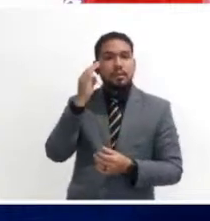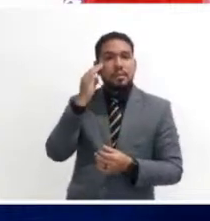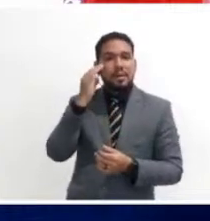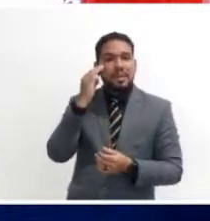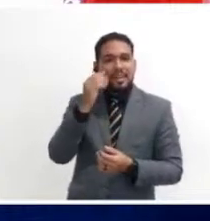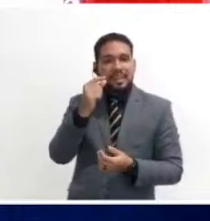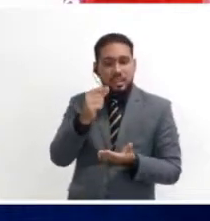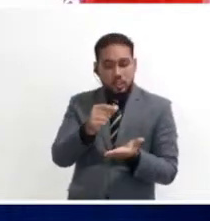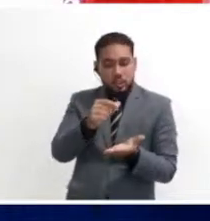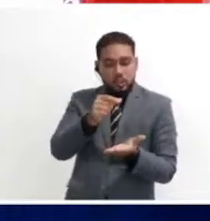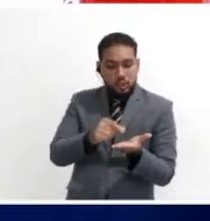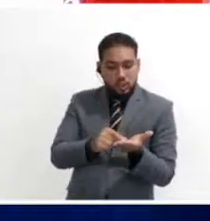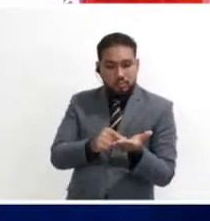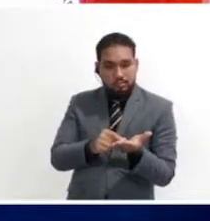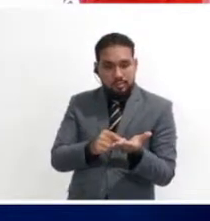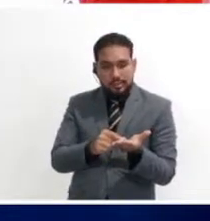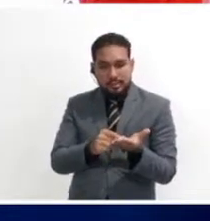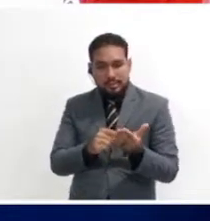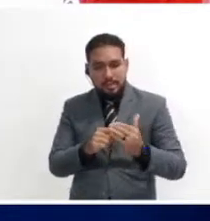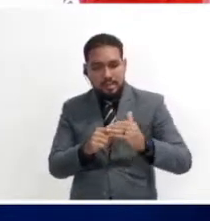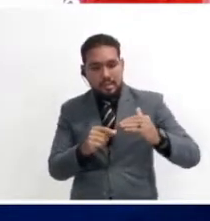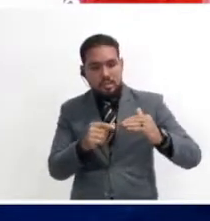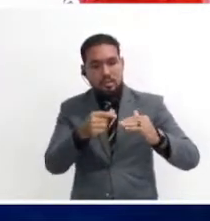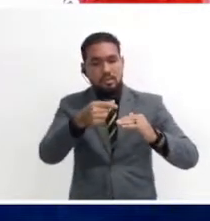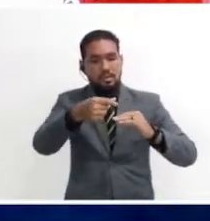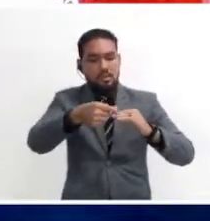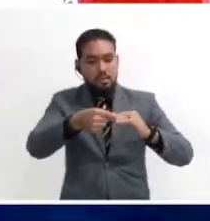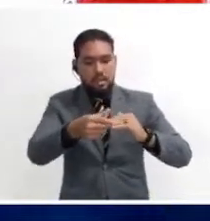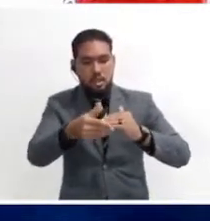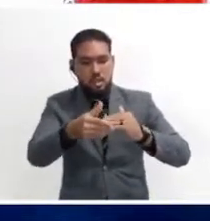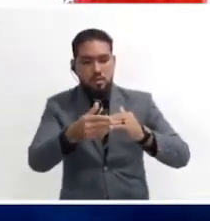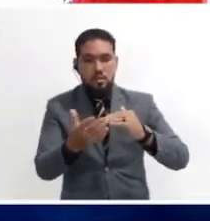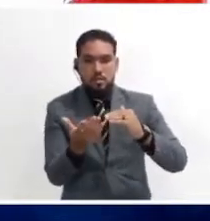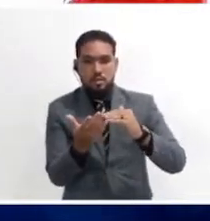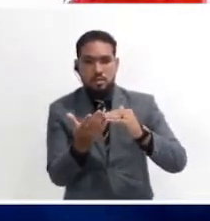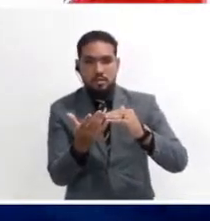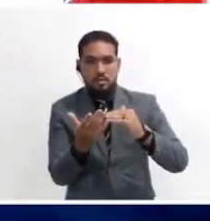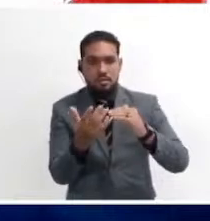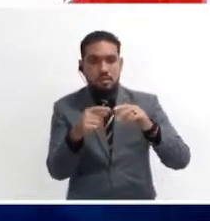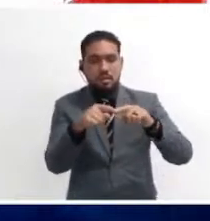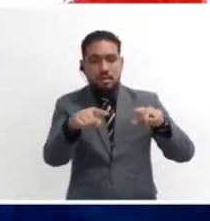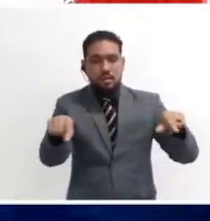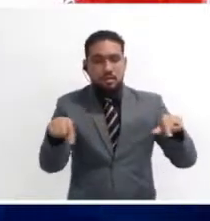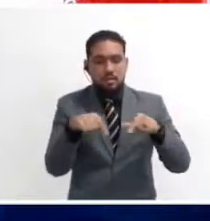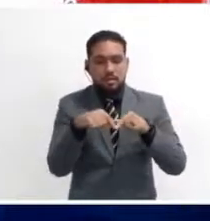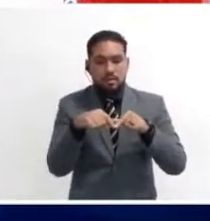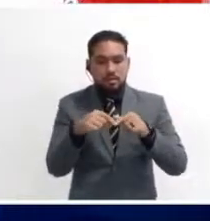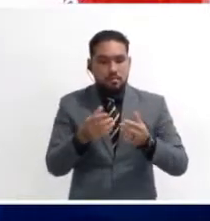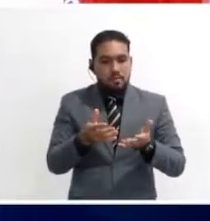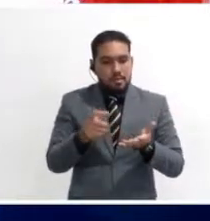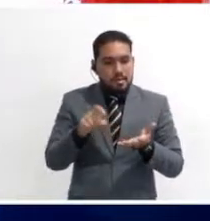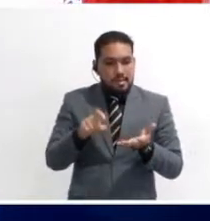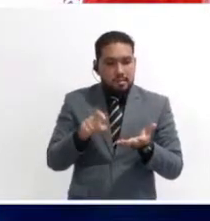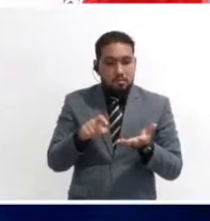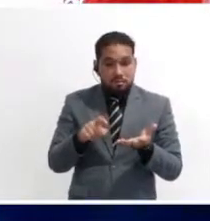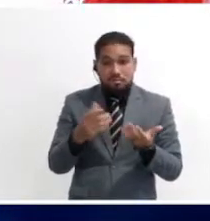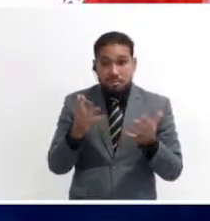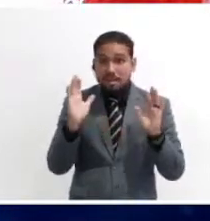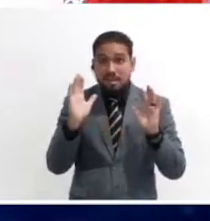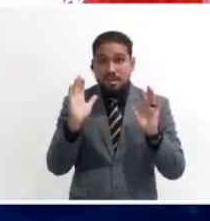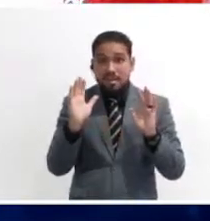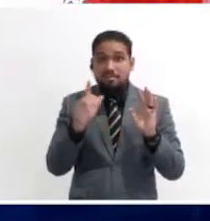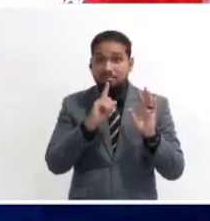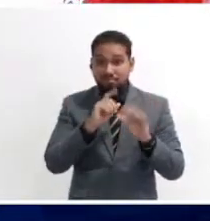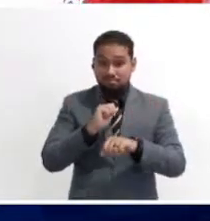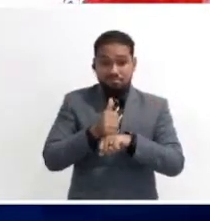to address this problem. And it's the same thing that's being done today. But in this case, in the lower